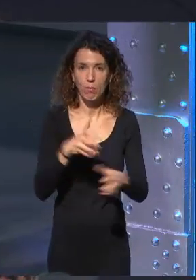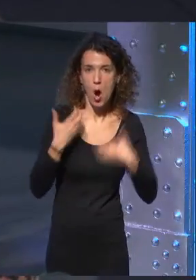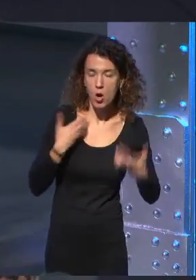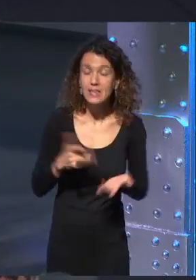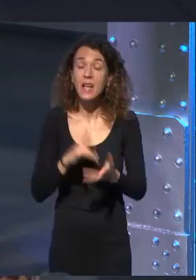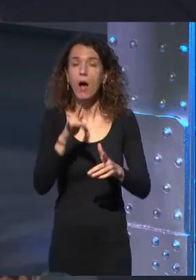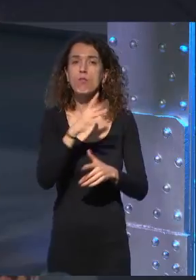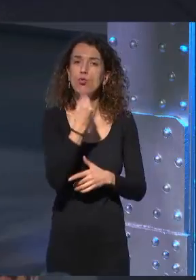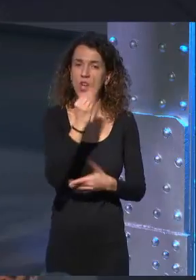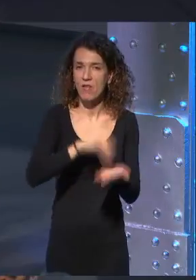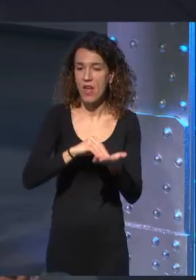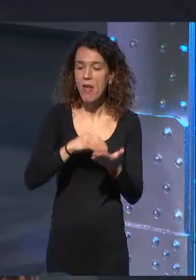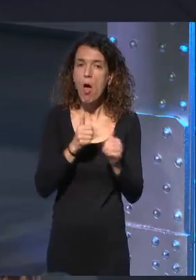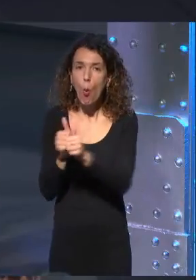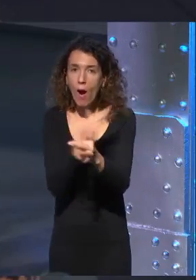to